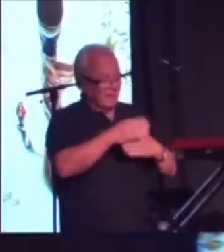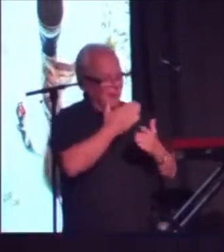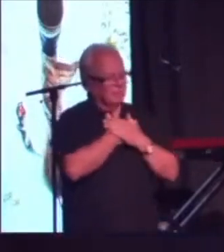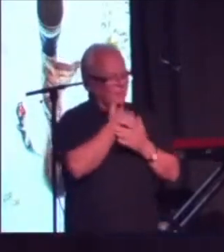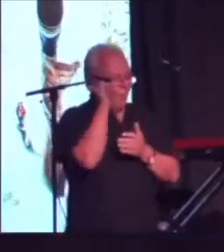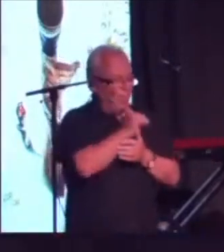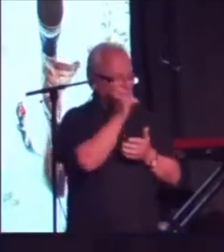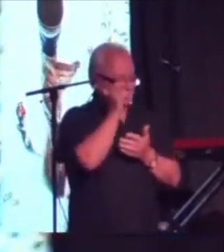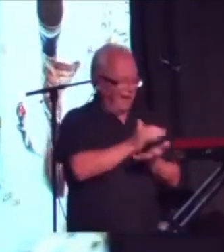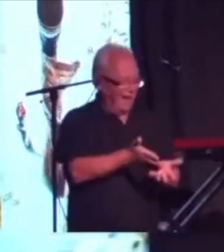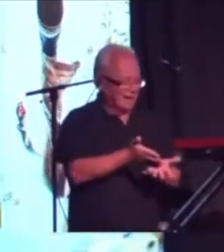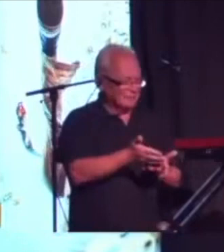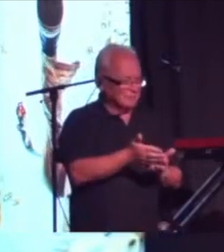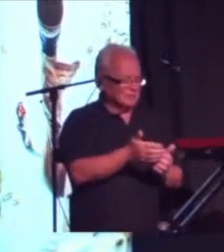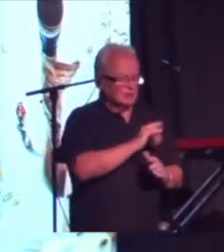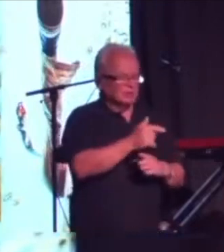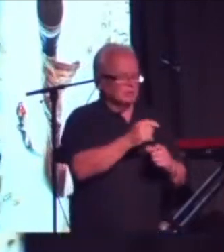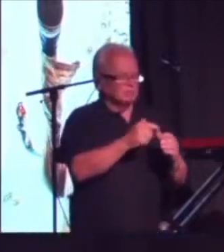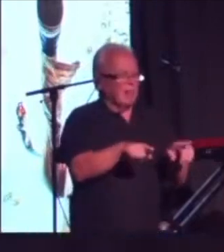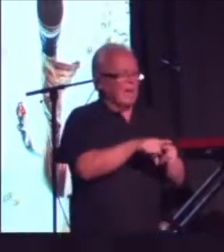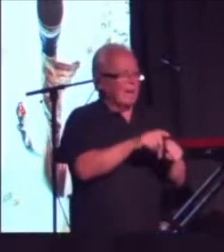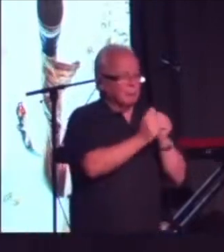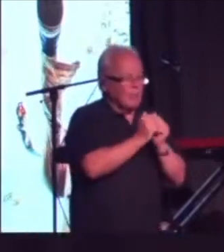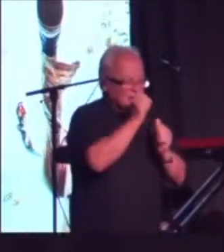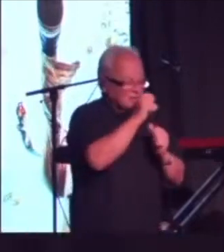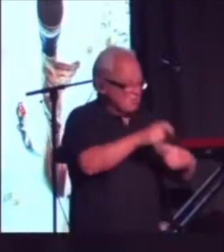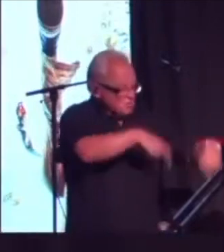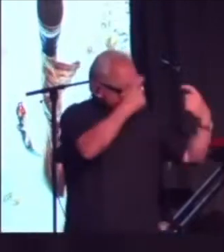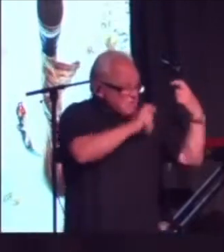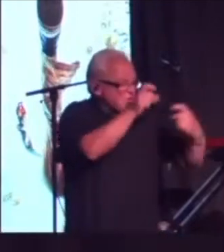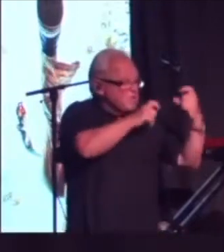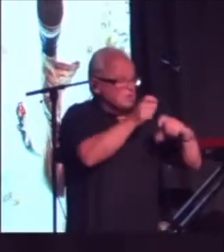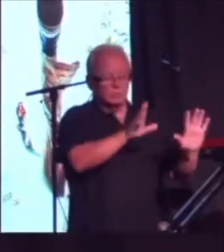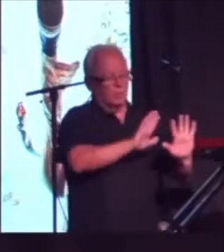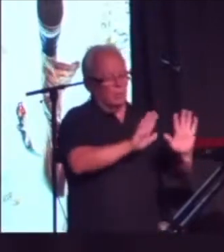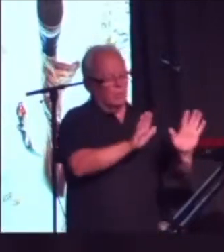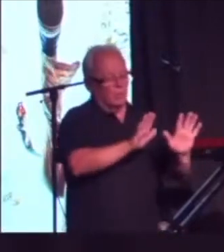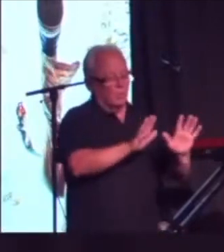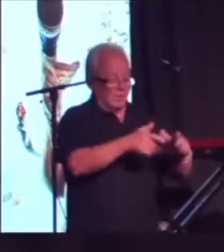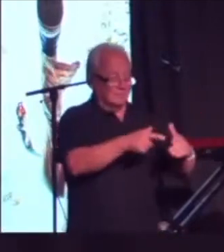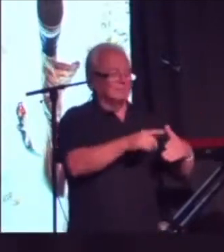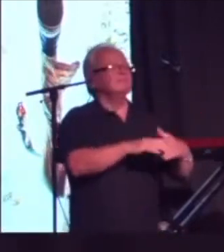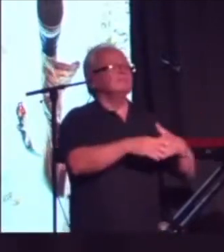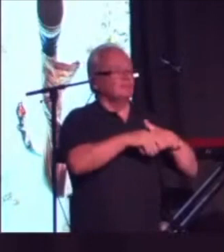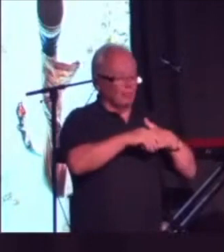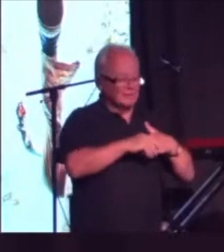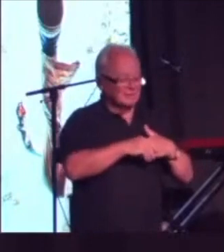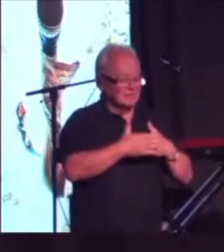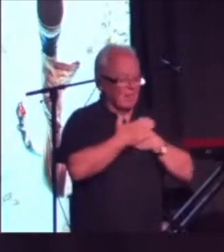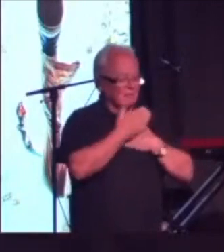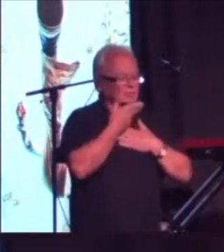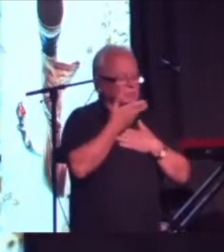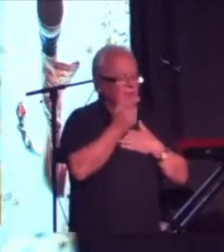born for adversity. There's no sibling rivalry there. Friendship resists competition and it resists rivalry. That's how it